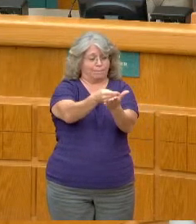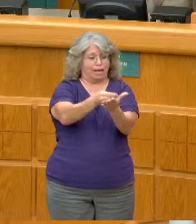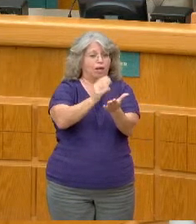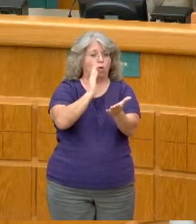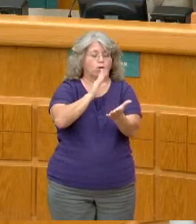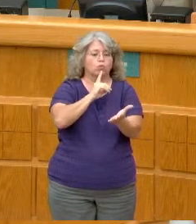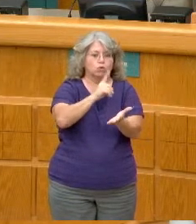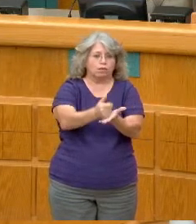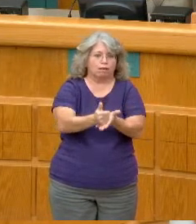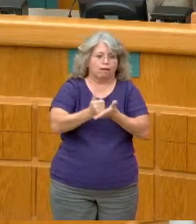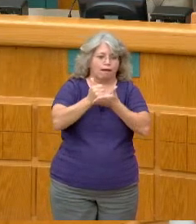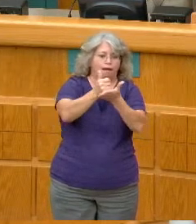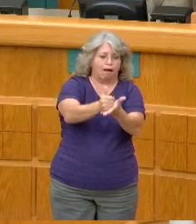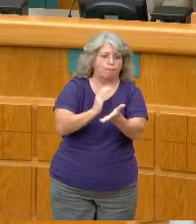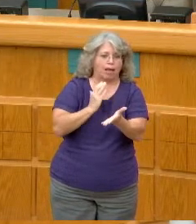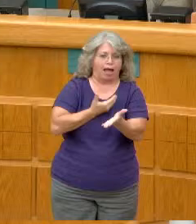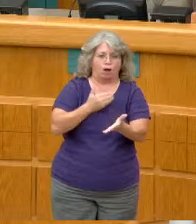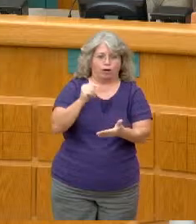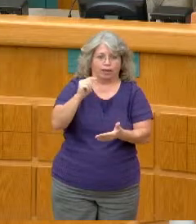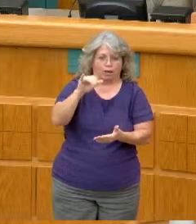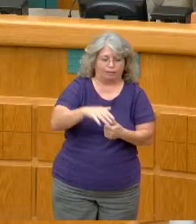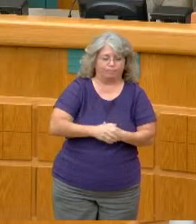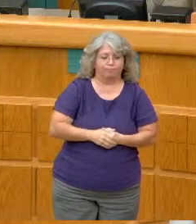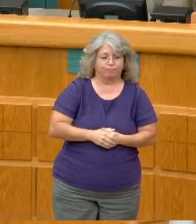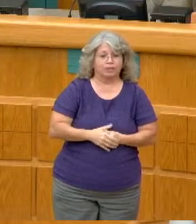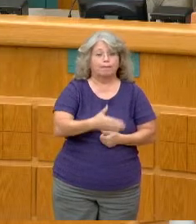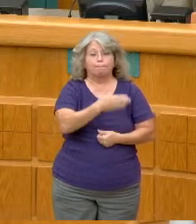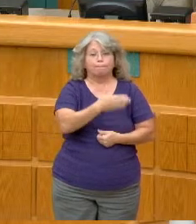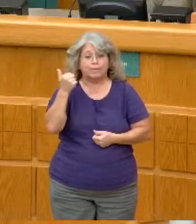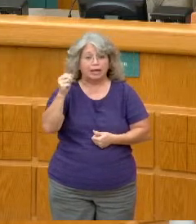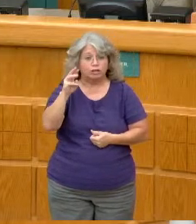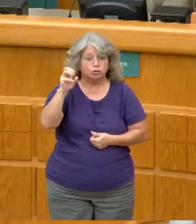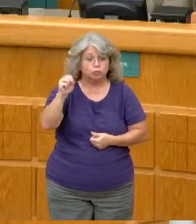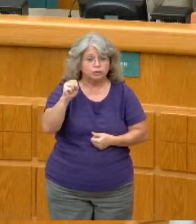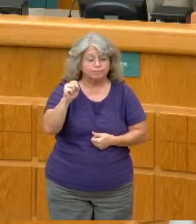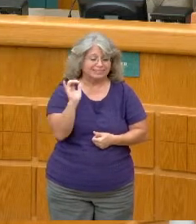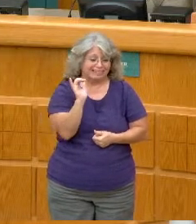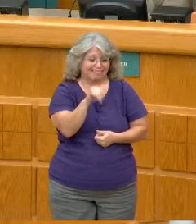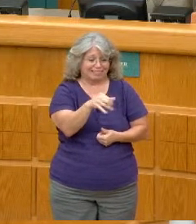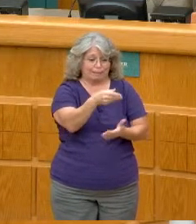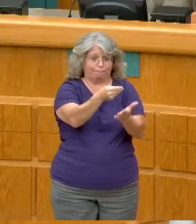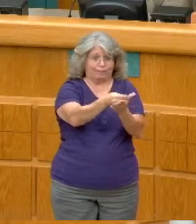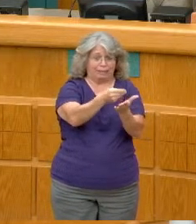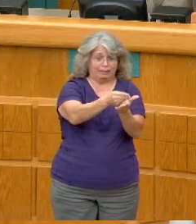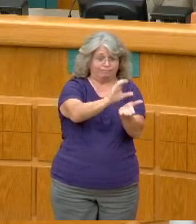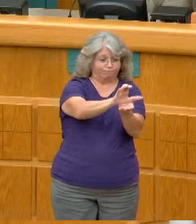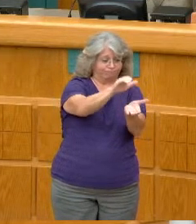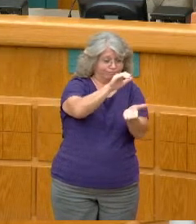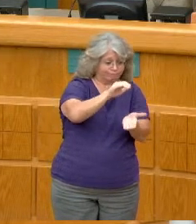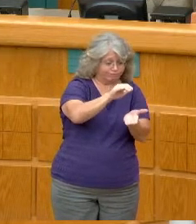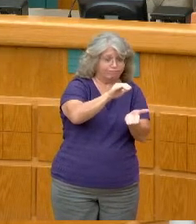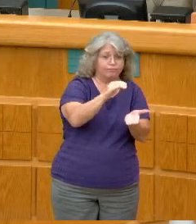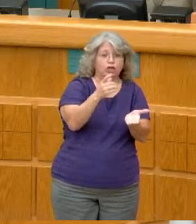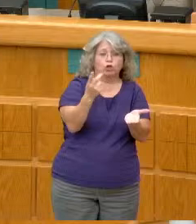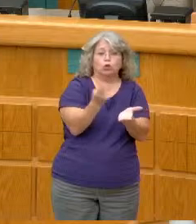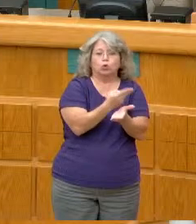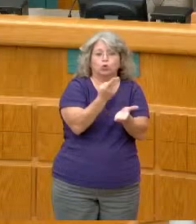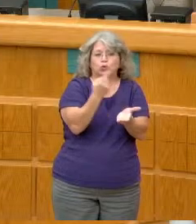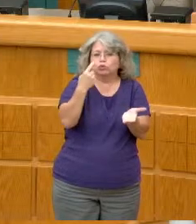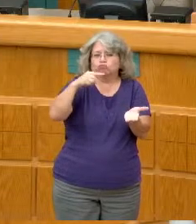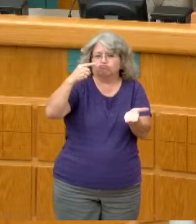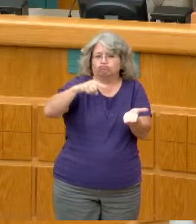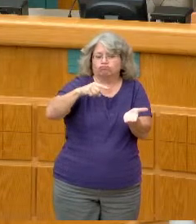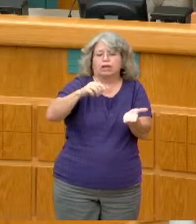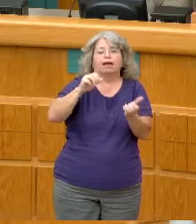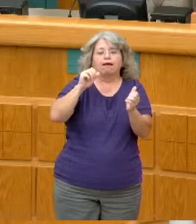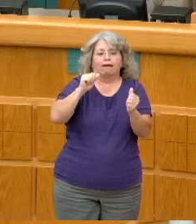Now we have the answer to the problem. So this is good news. This money will be well suited for our county's